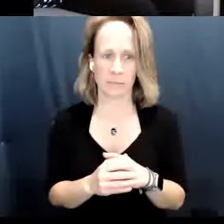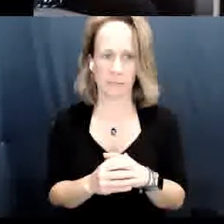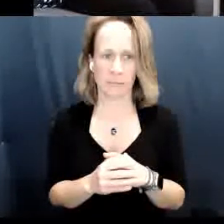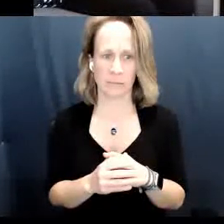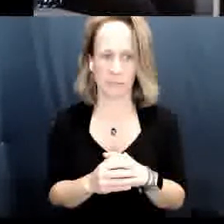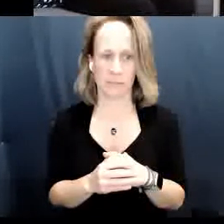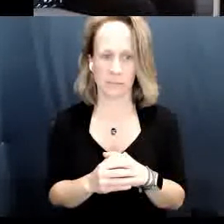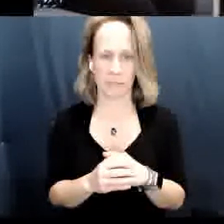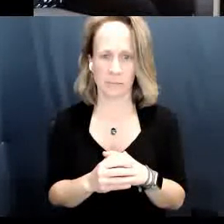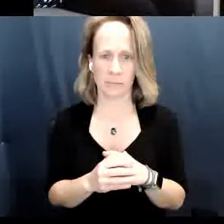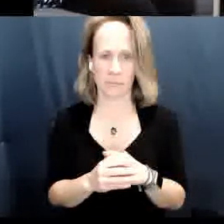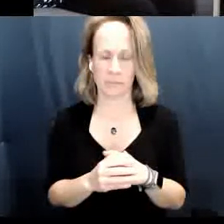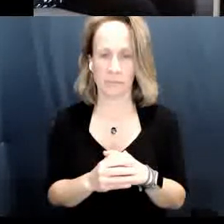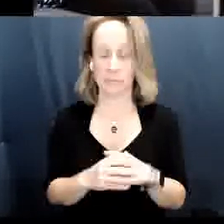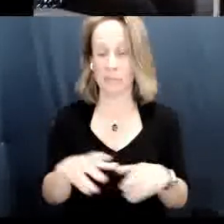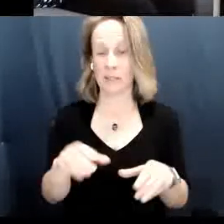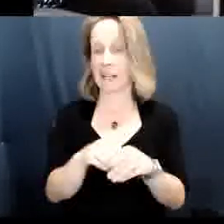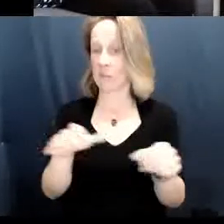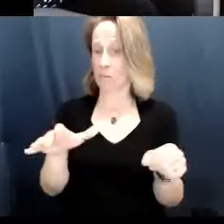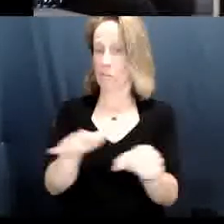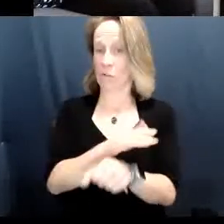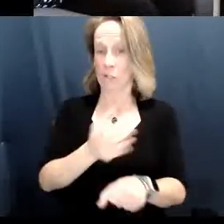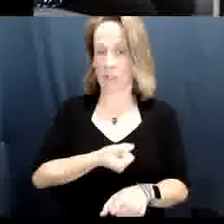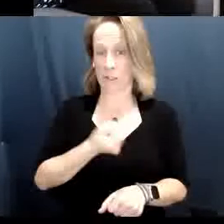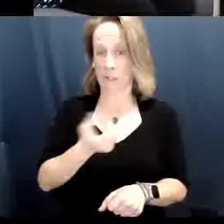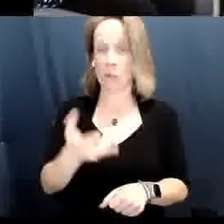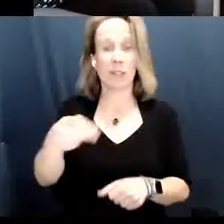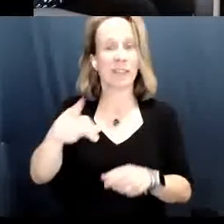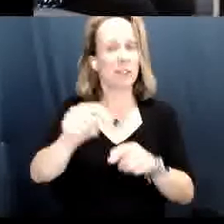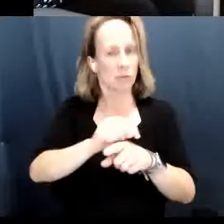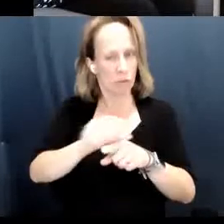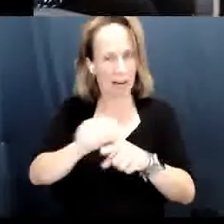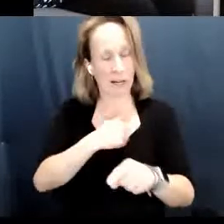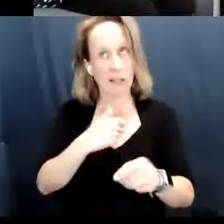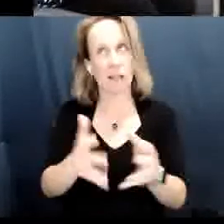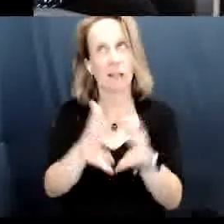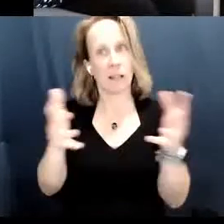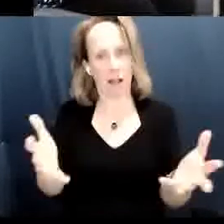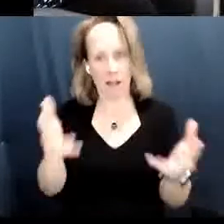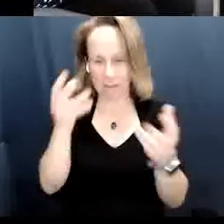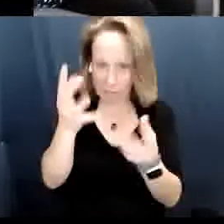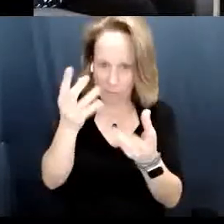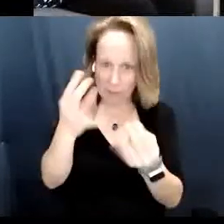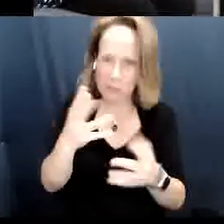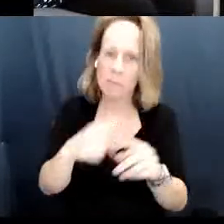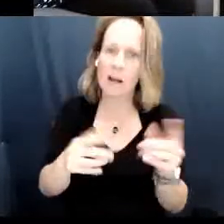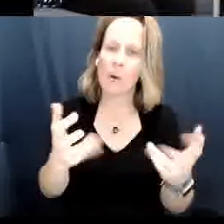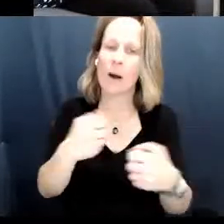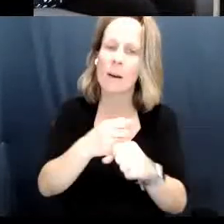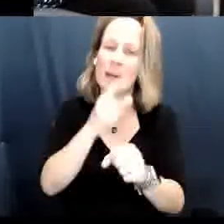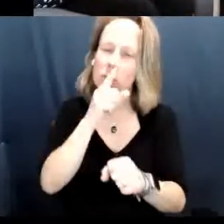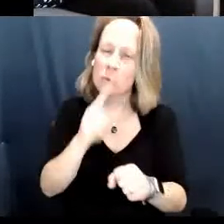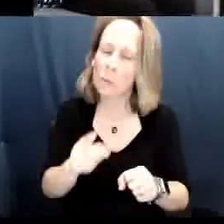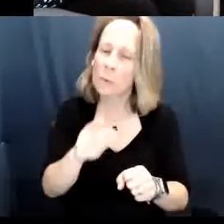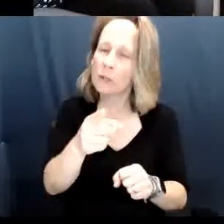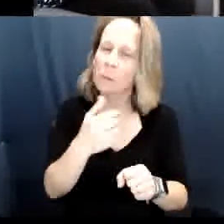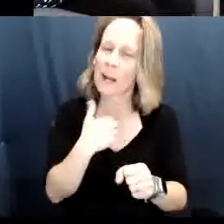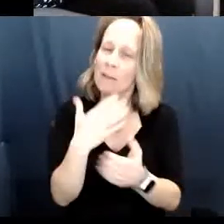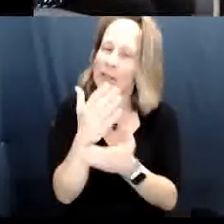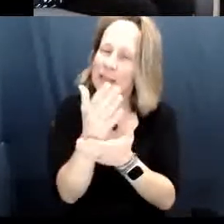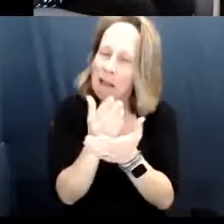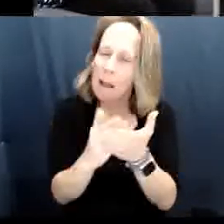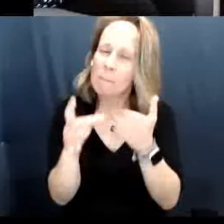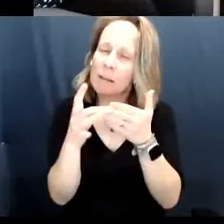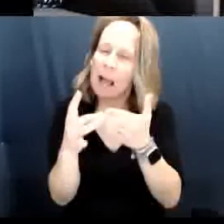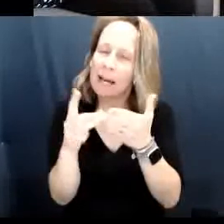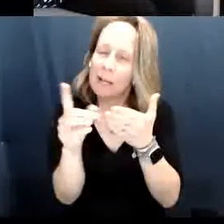In full disclosure, this training is jam-packed with lots of information, but I want to make sure that I leave you all with some guiding questions so you can fine-tune